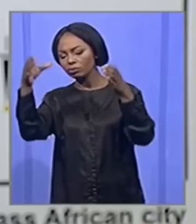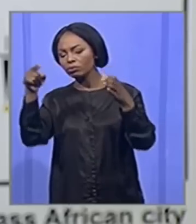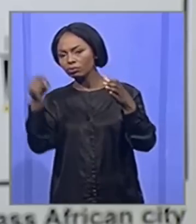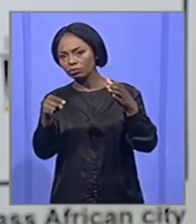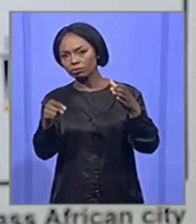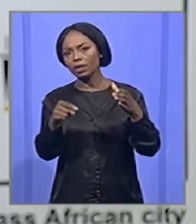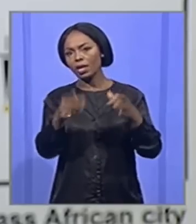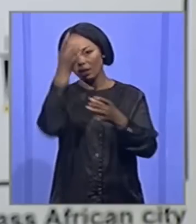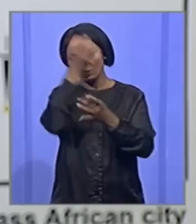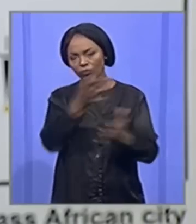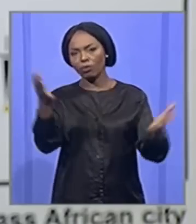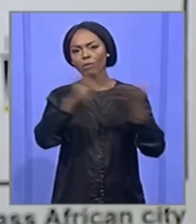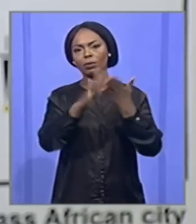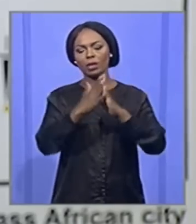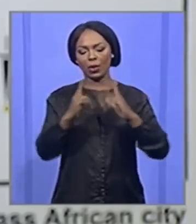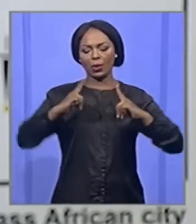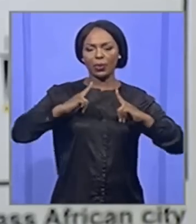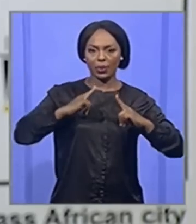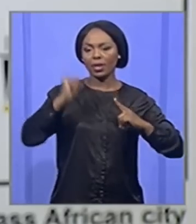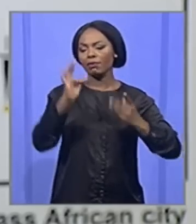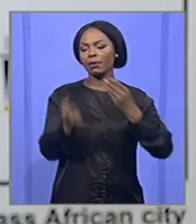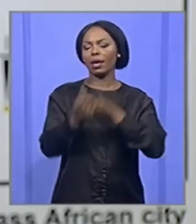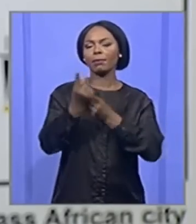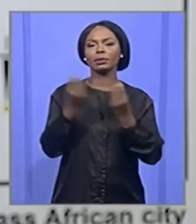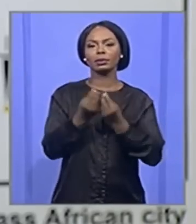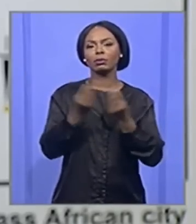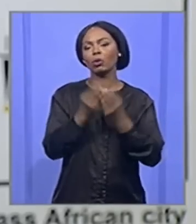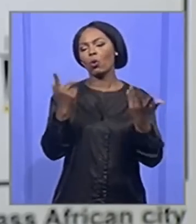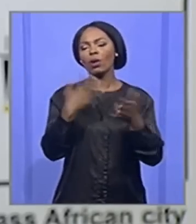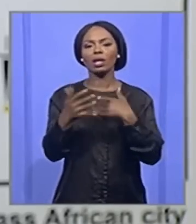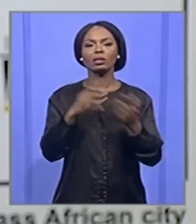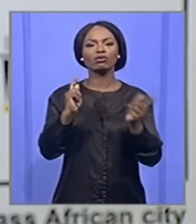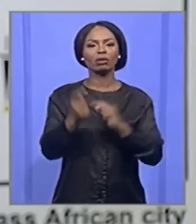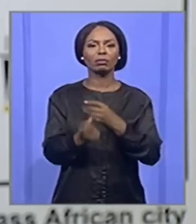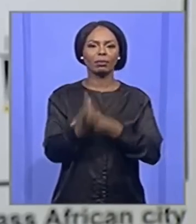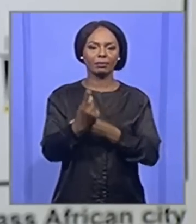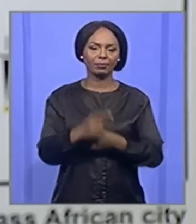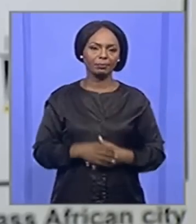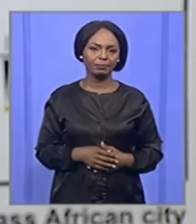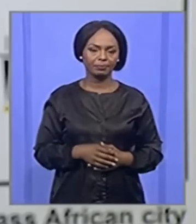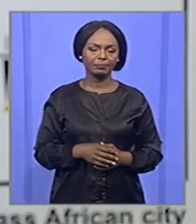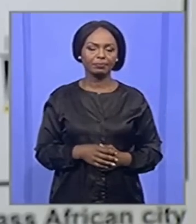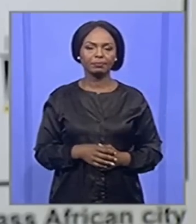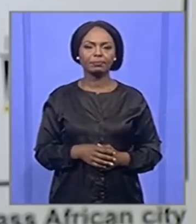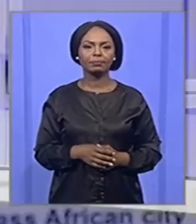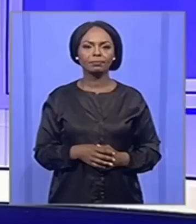residents informed of the developments and any changes that would occur.